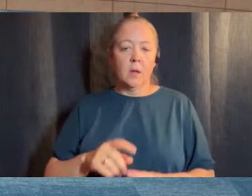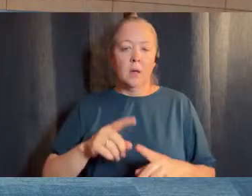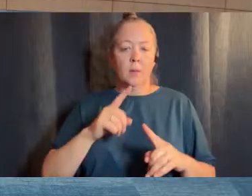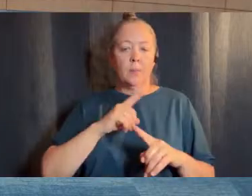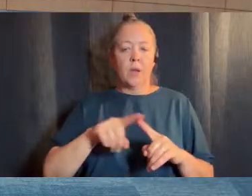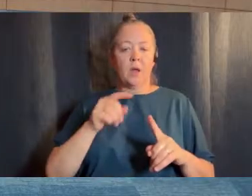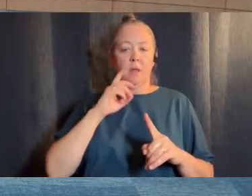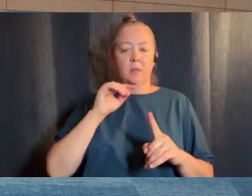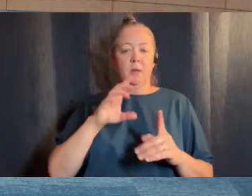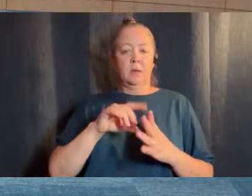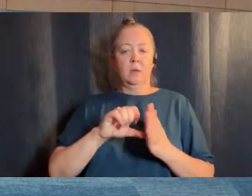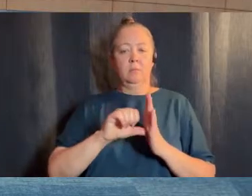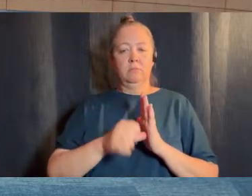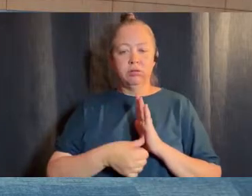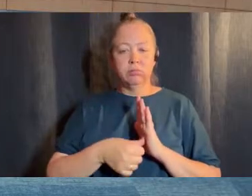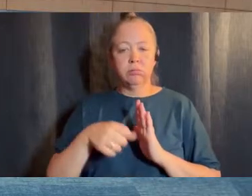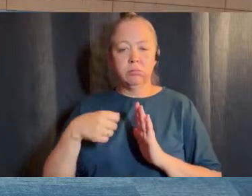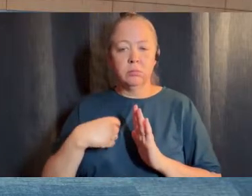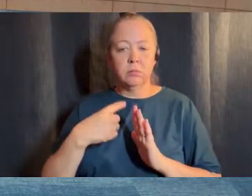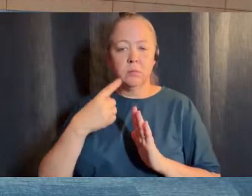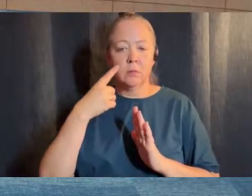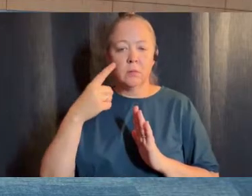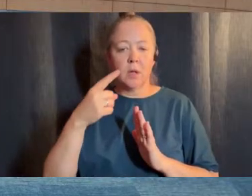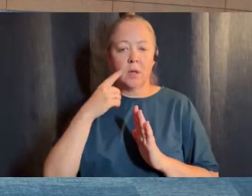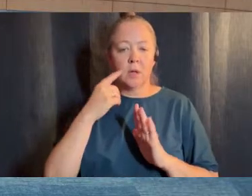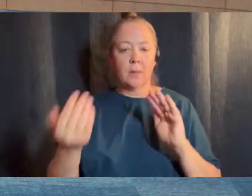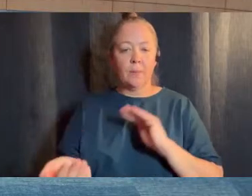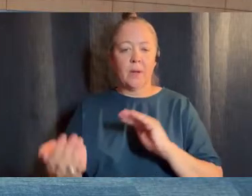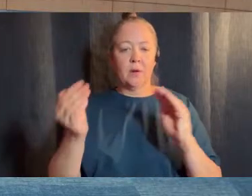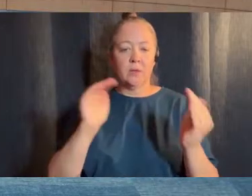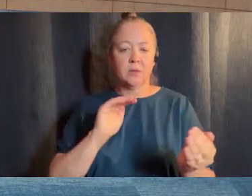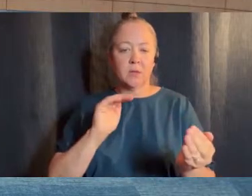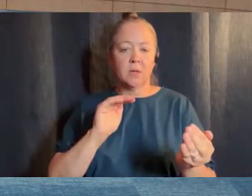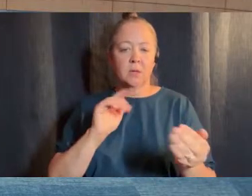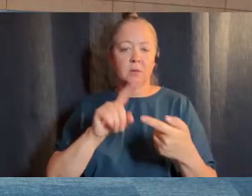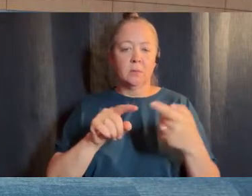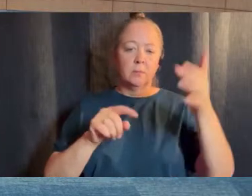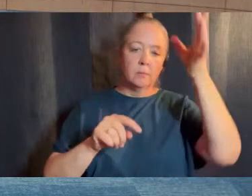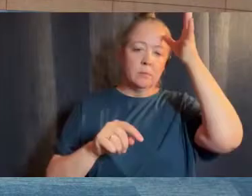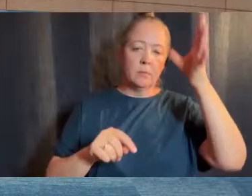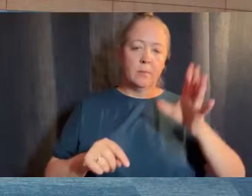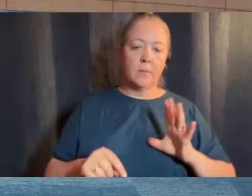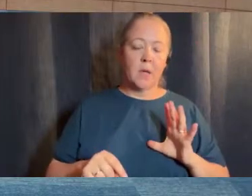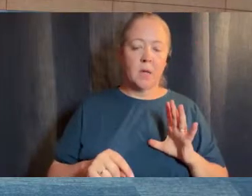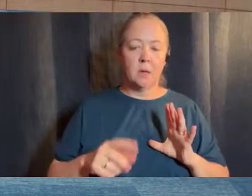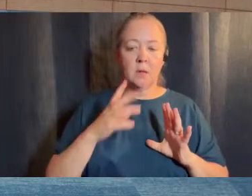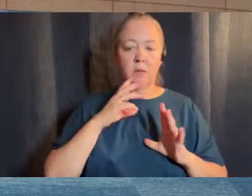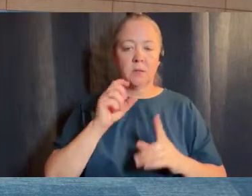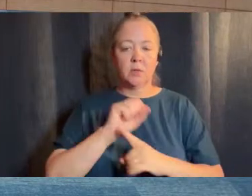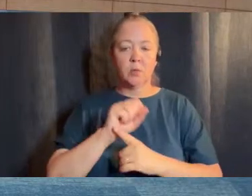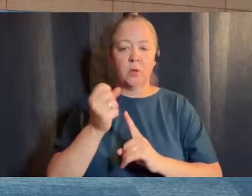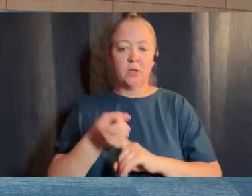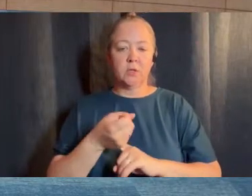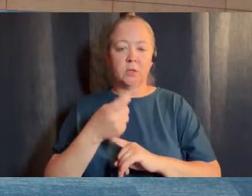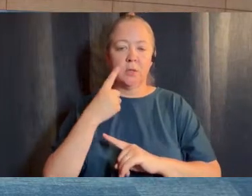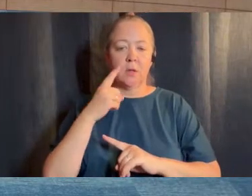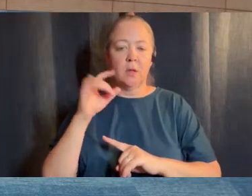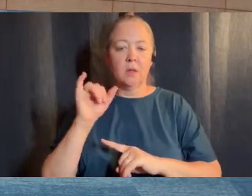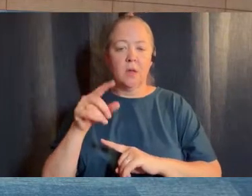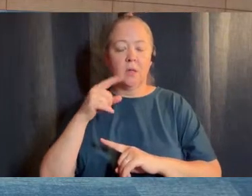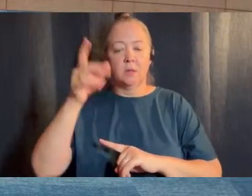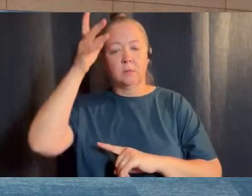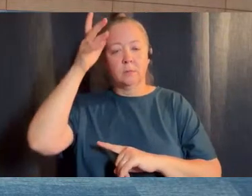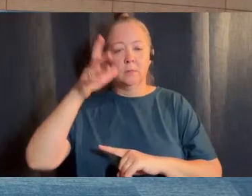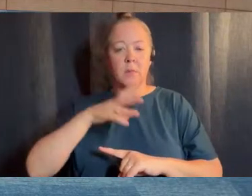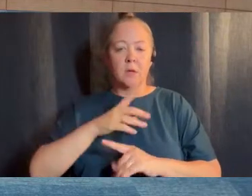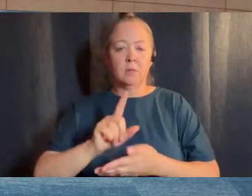of patriarchy that is an affront to women and girls. I expect all members of the council to stand up